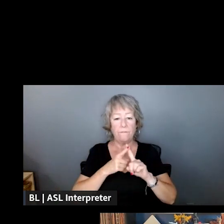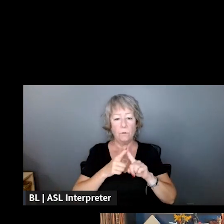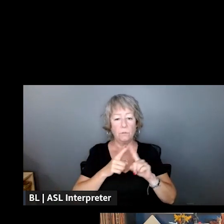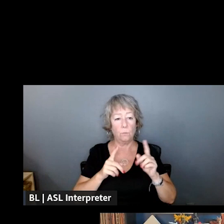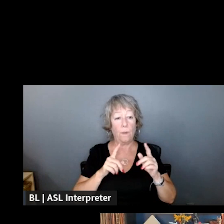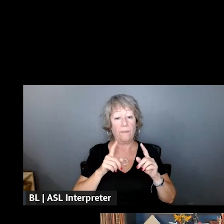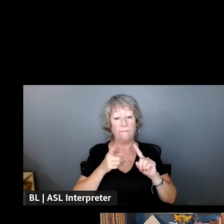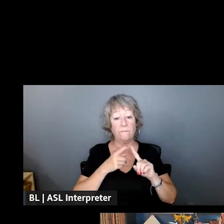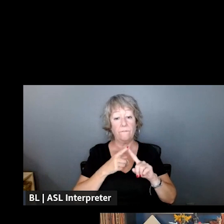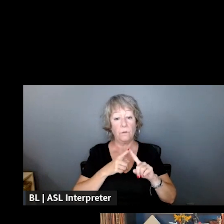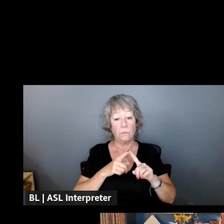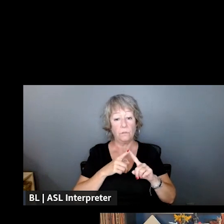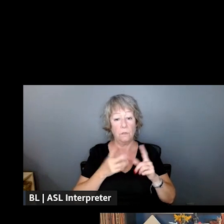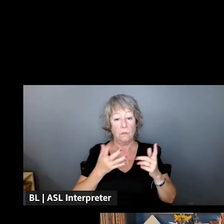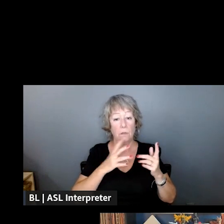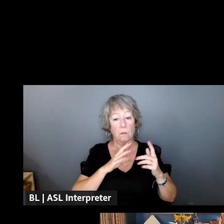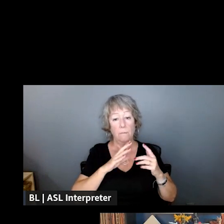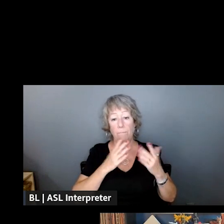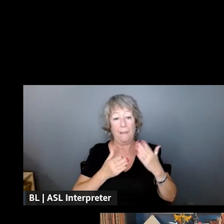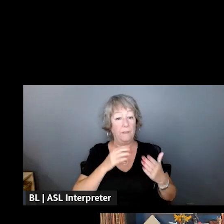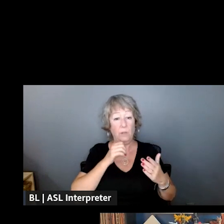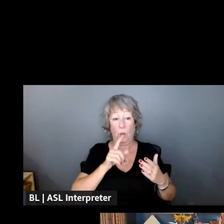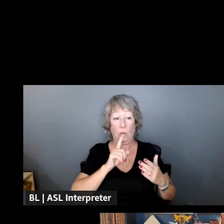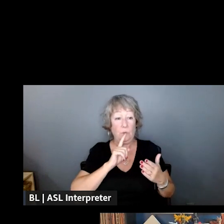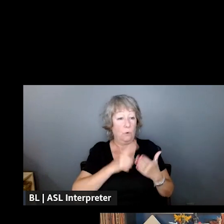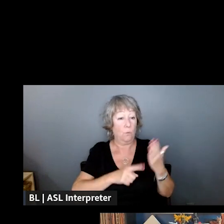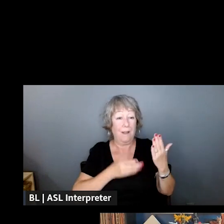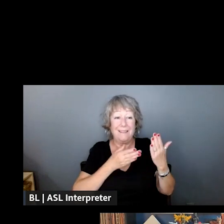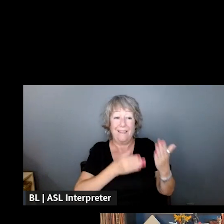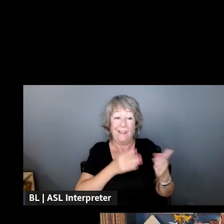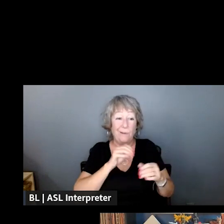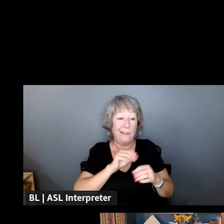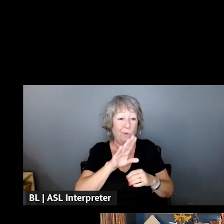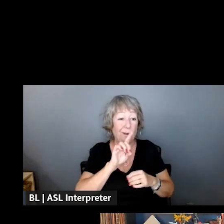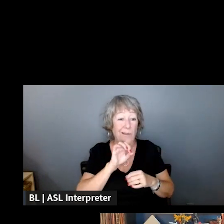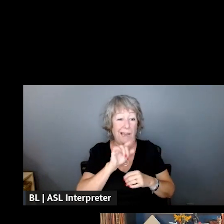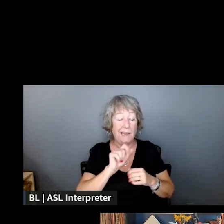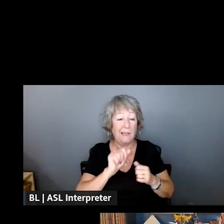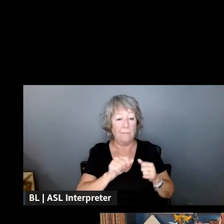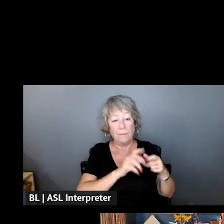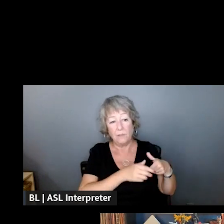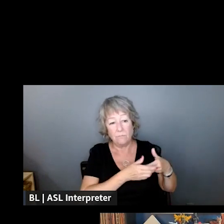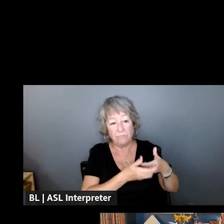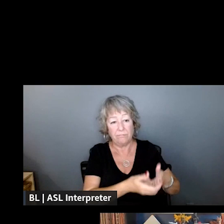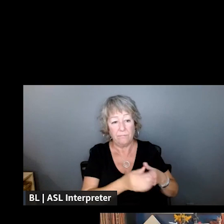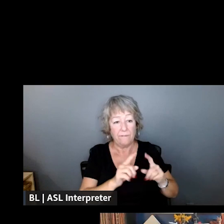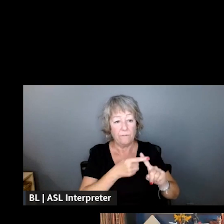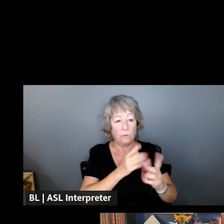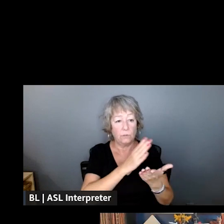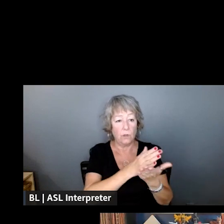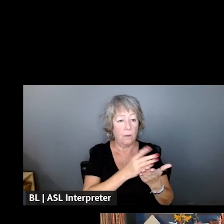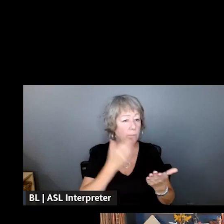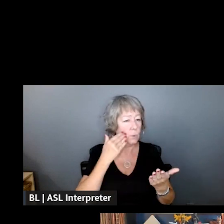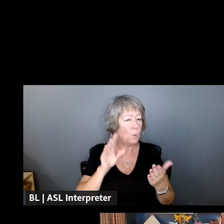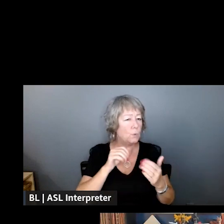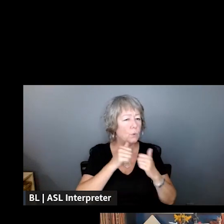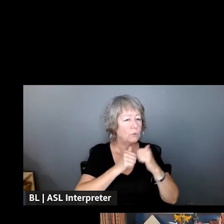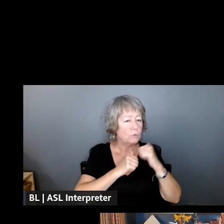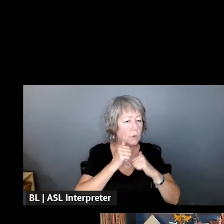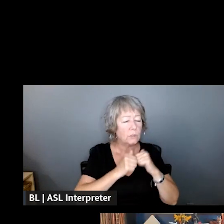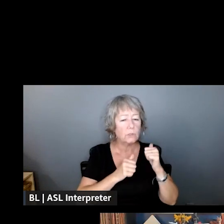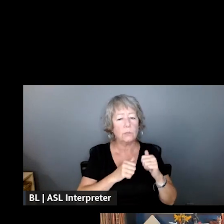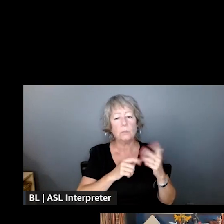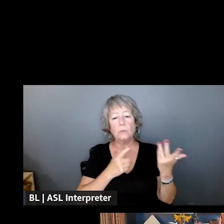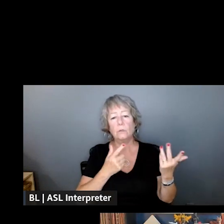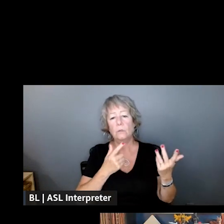ingestion place where maybe you don't know what's quite there in your data, you don't yet know the structure, or you haven't set